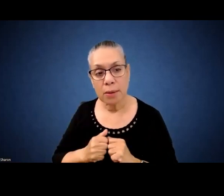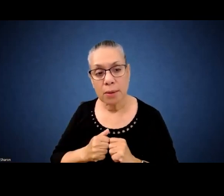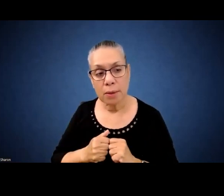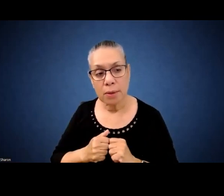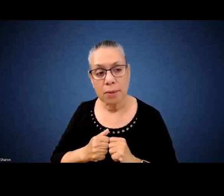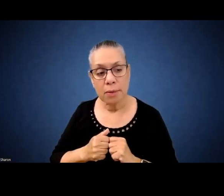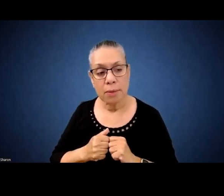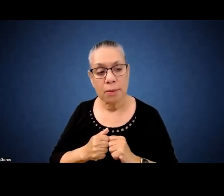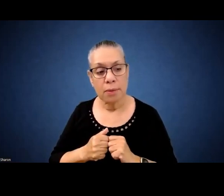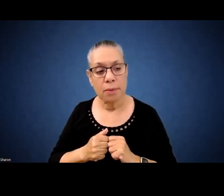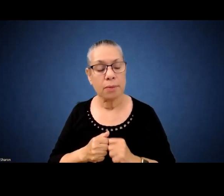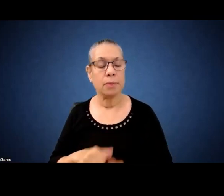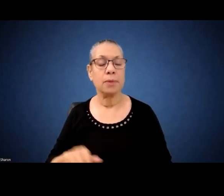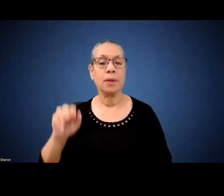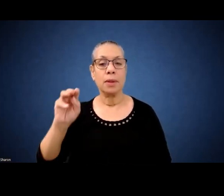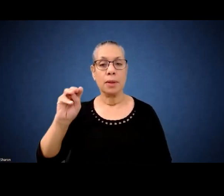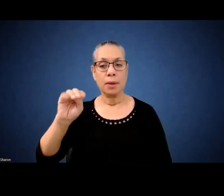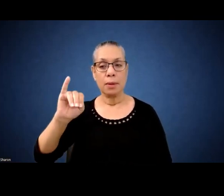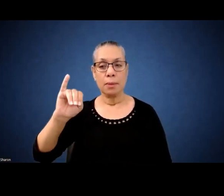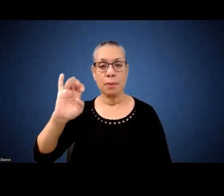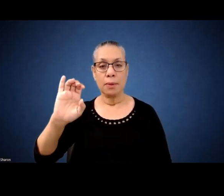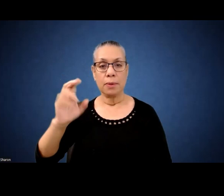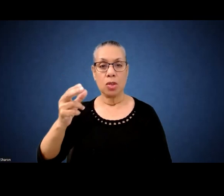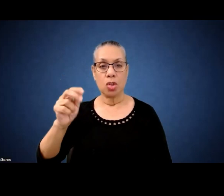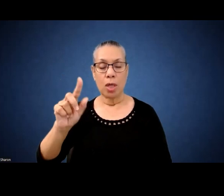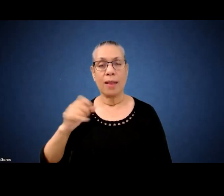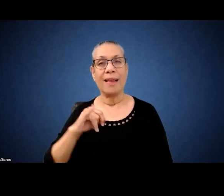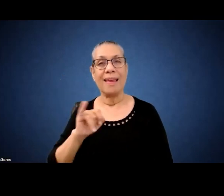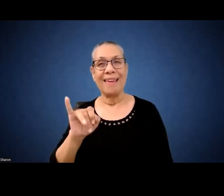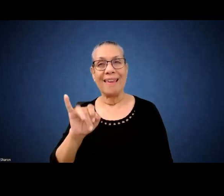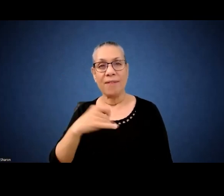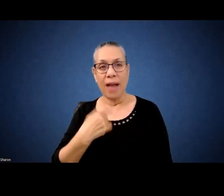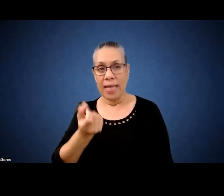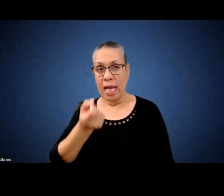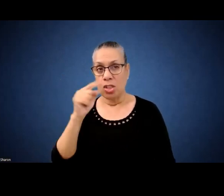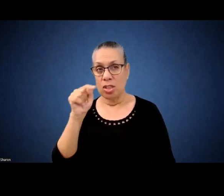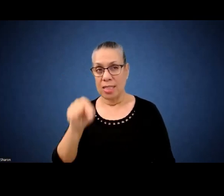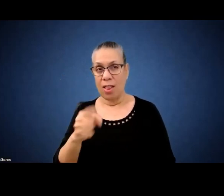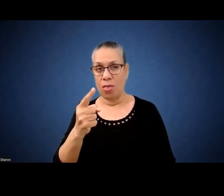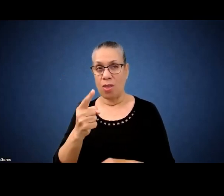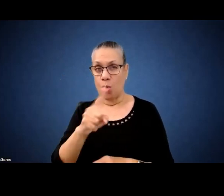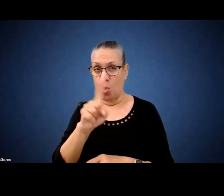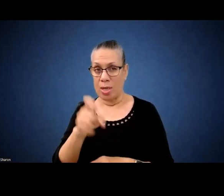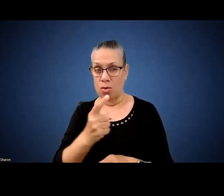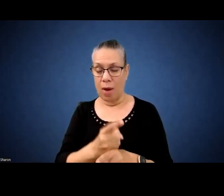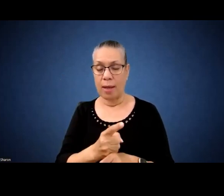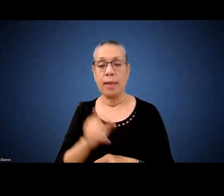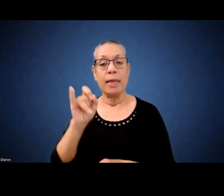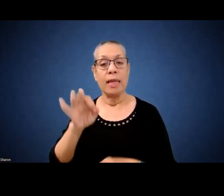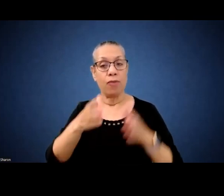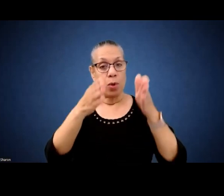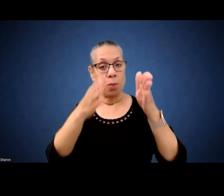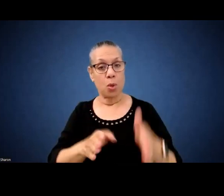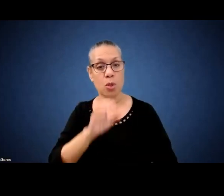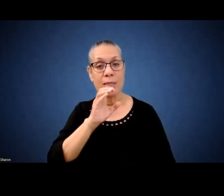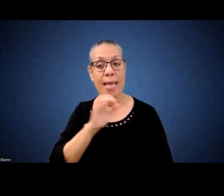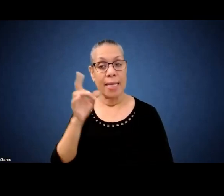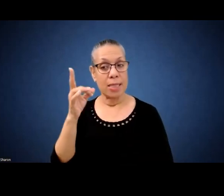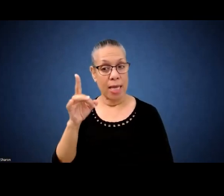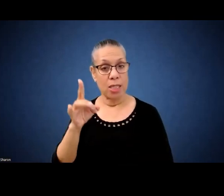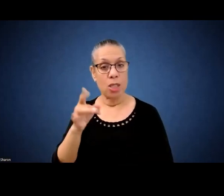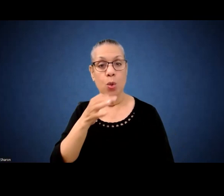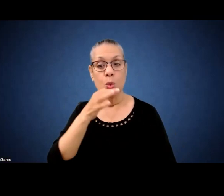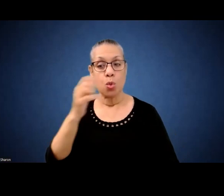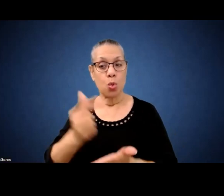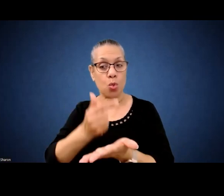If I'm understanding the question correctly, an 18-year-old who's graduating